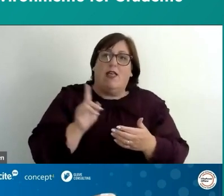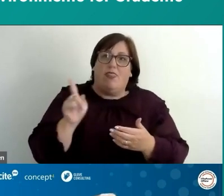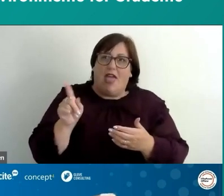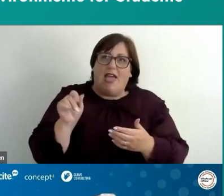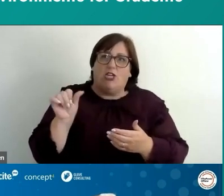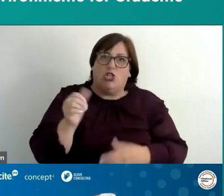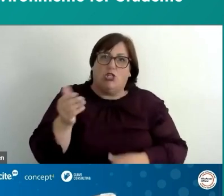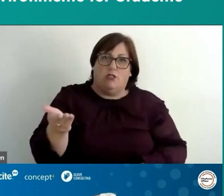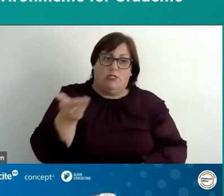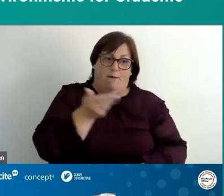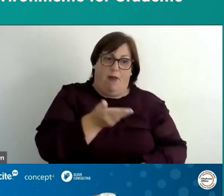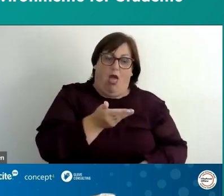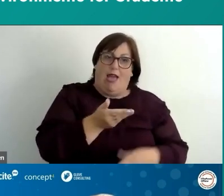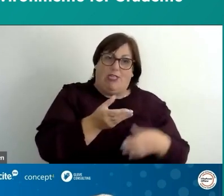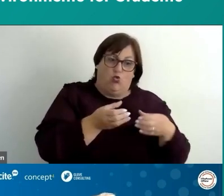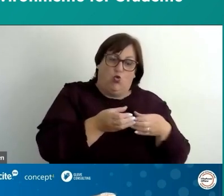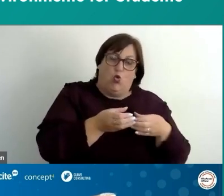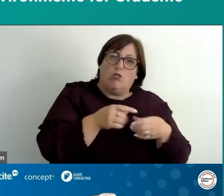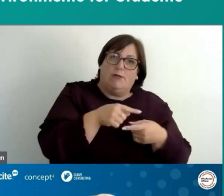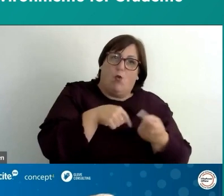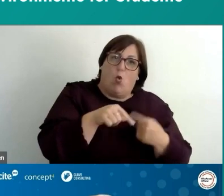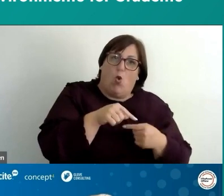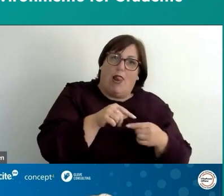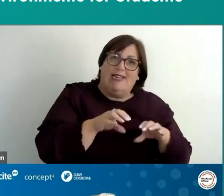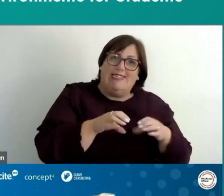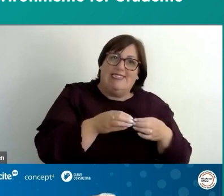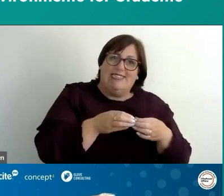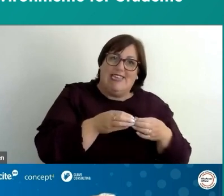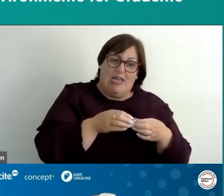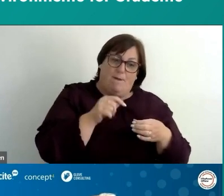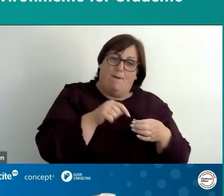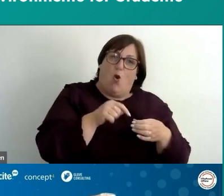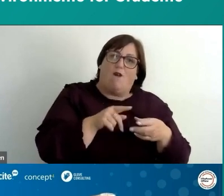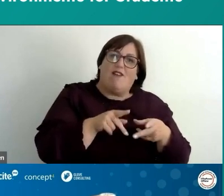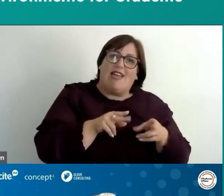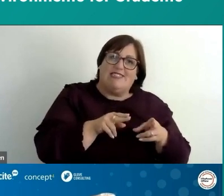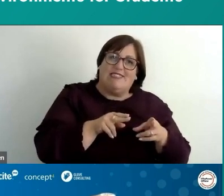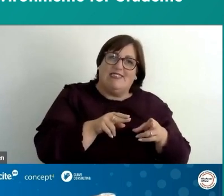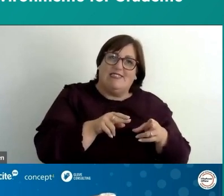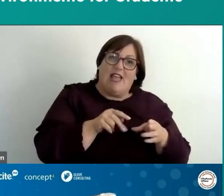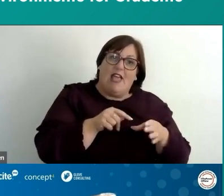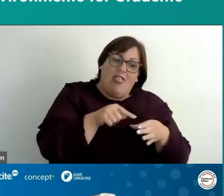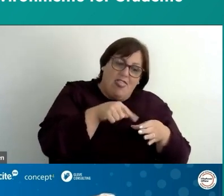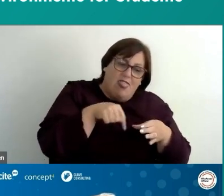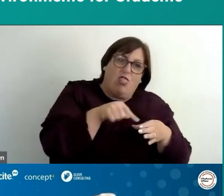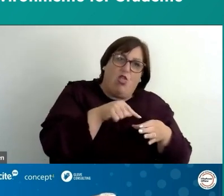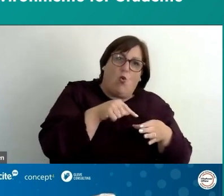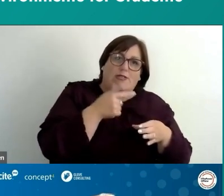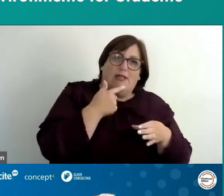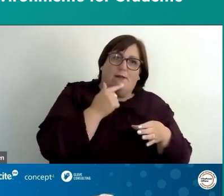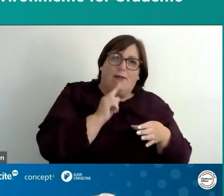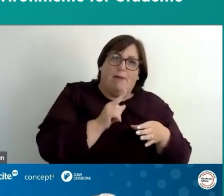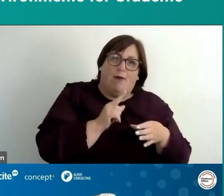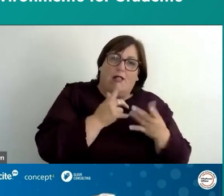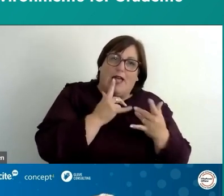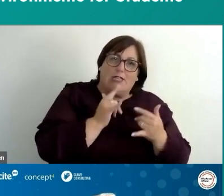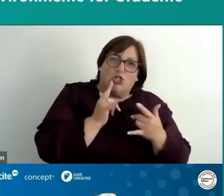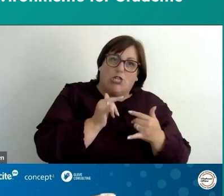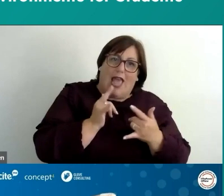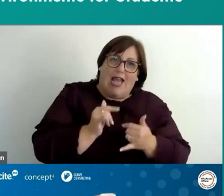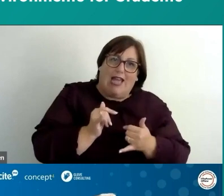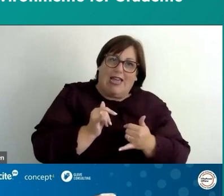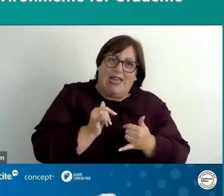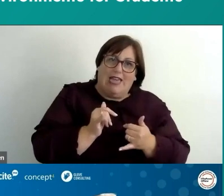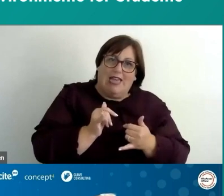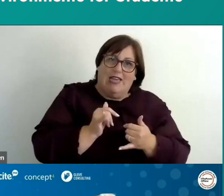much smaller team, into your marketing team, into the content editors, and then that can be sense checked offline in a Word